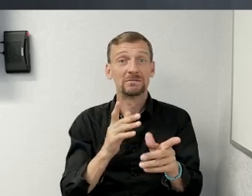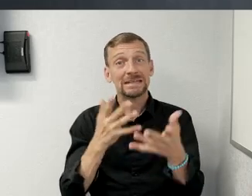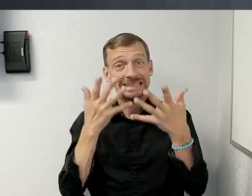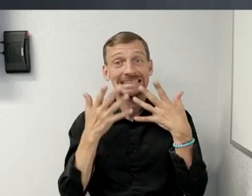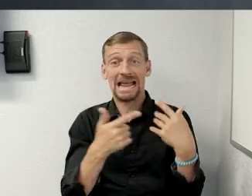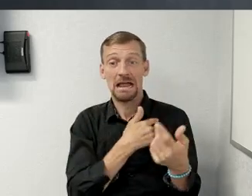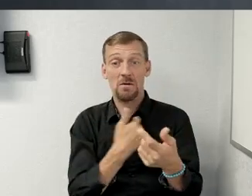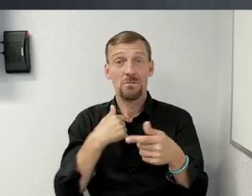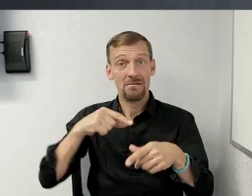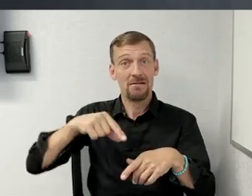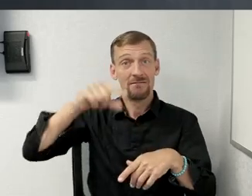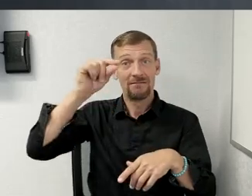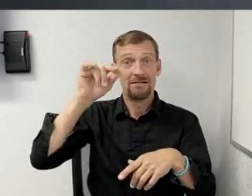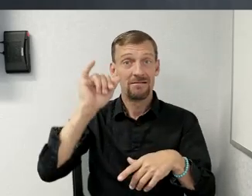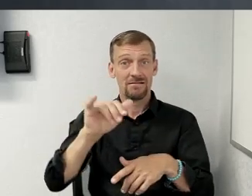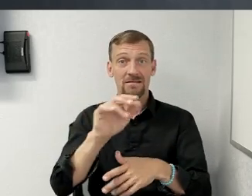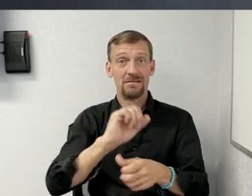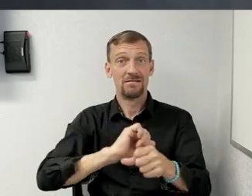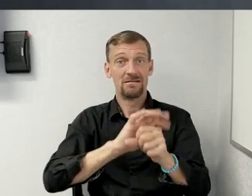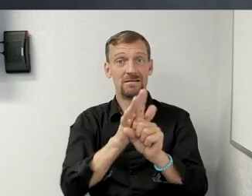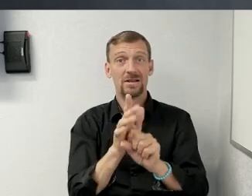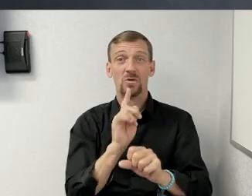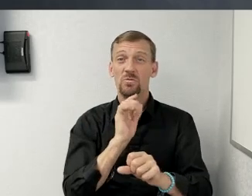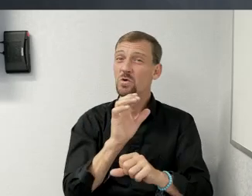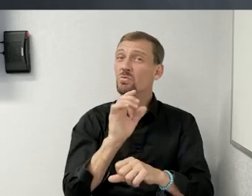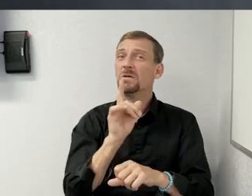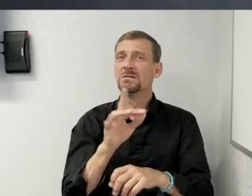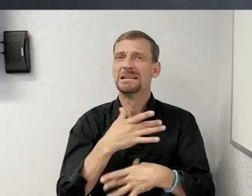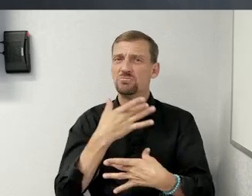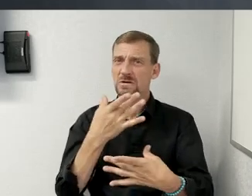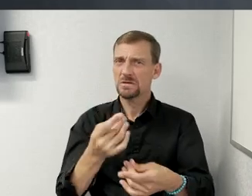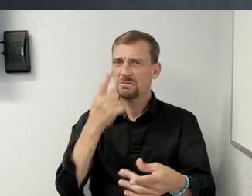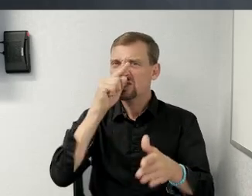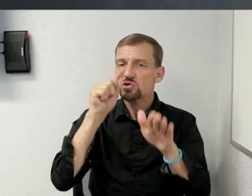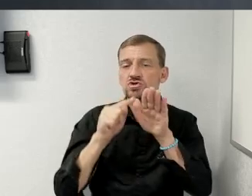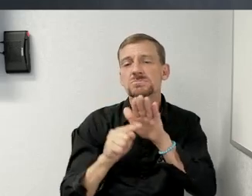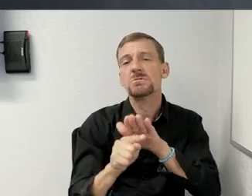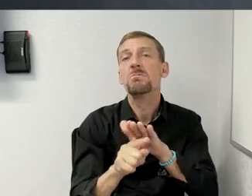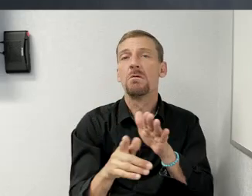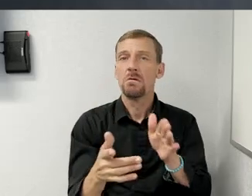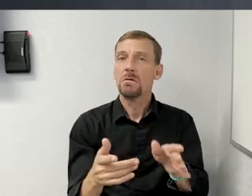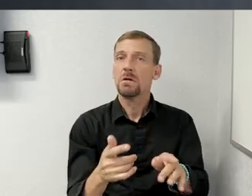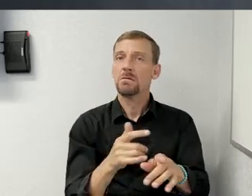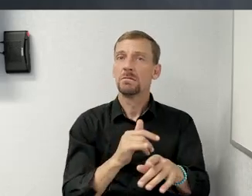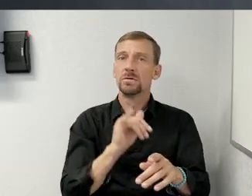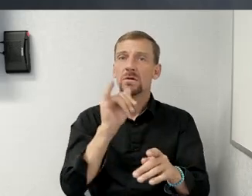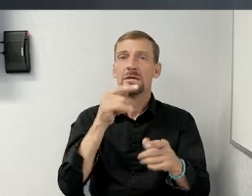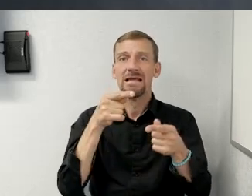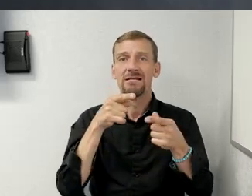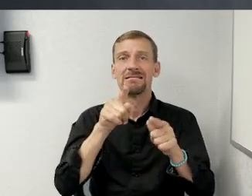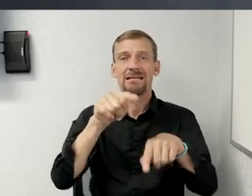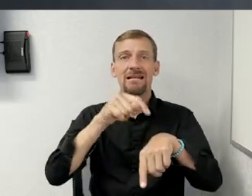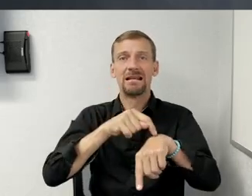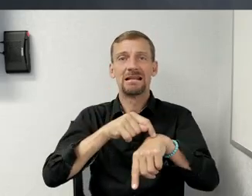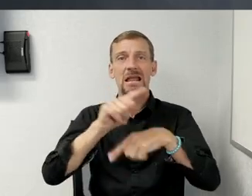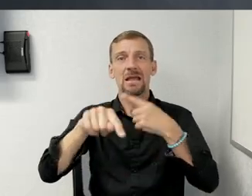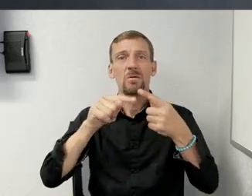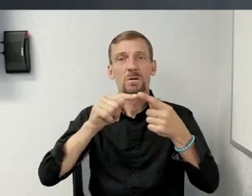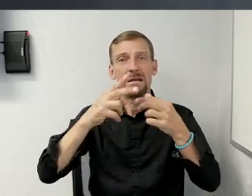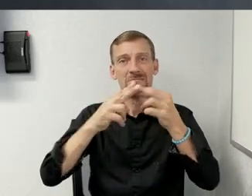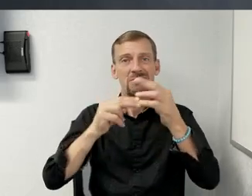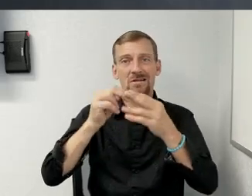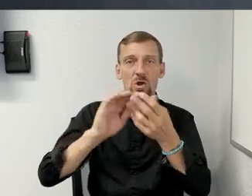crafty virus. We're seeing where, because there's an incubation period essentially,